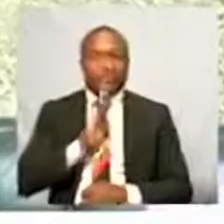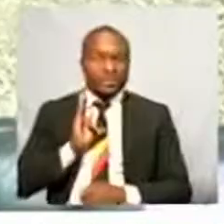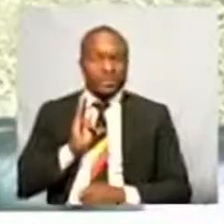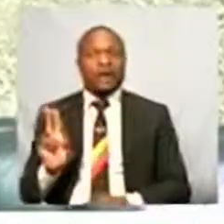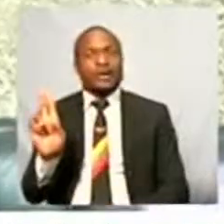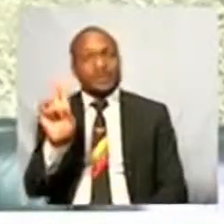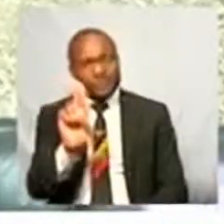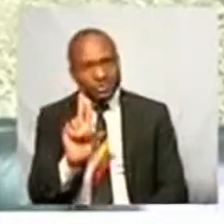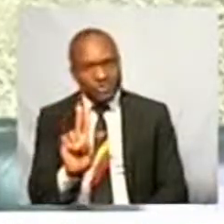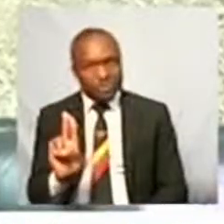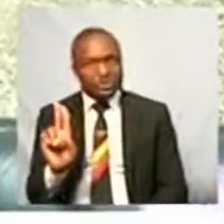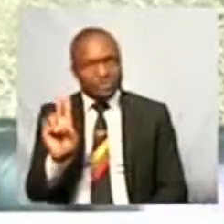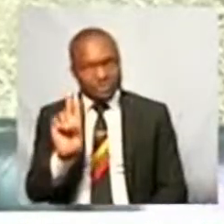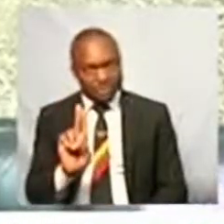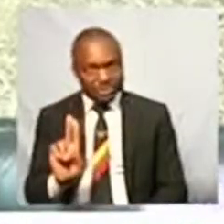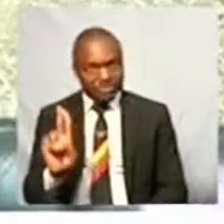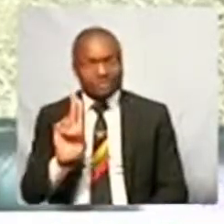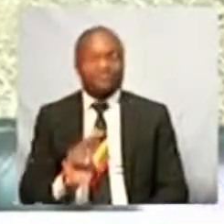used